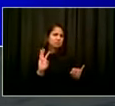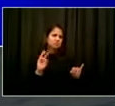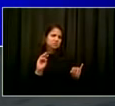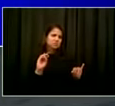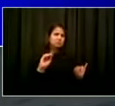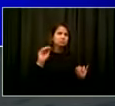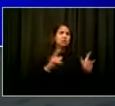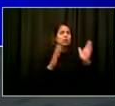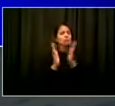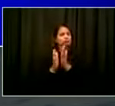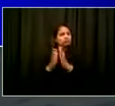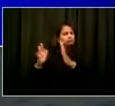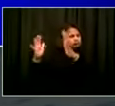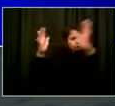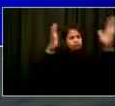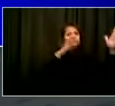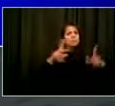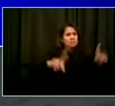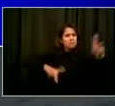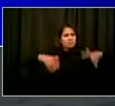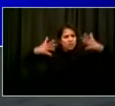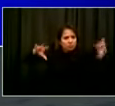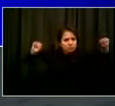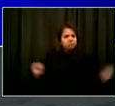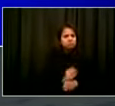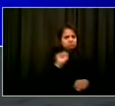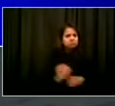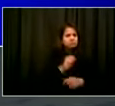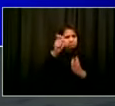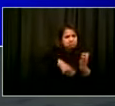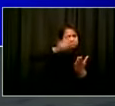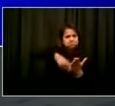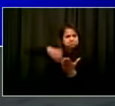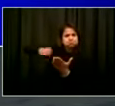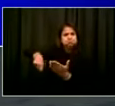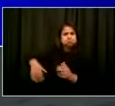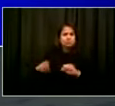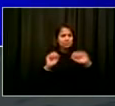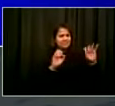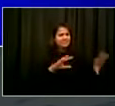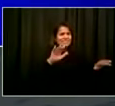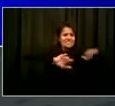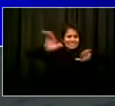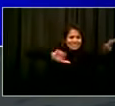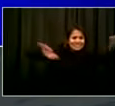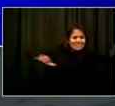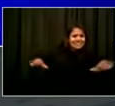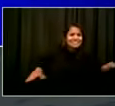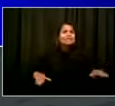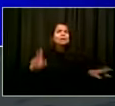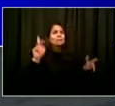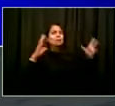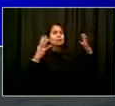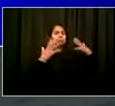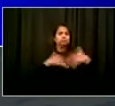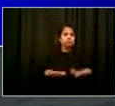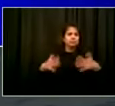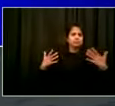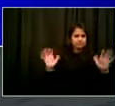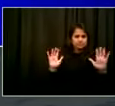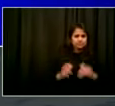and discourage them, they still came through. All of you came through. That's an amazing number given what we were up against. We saw some really